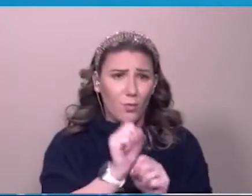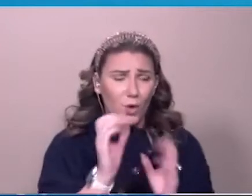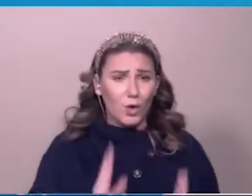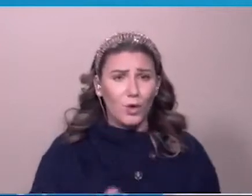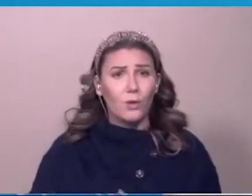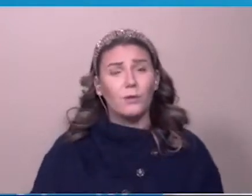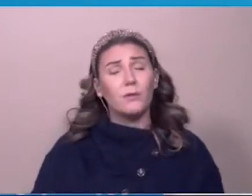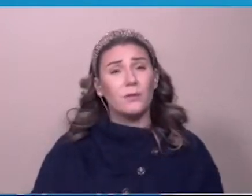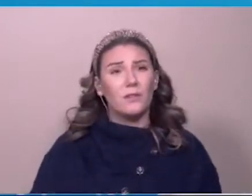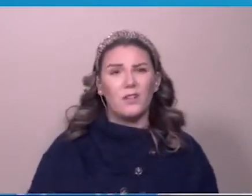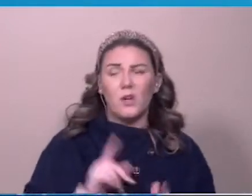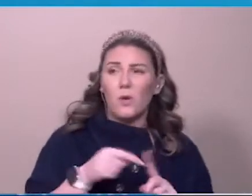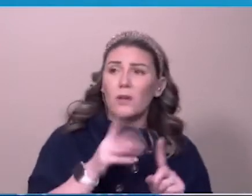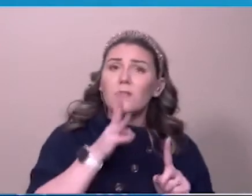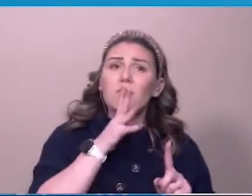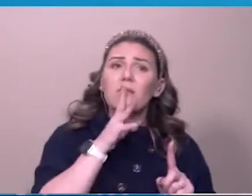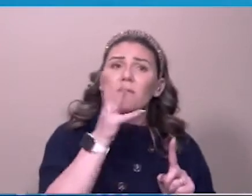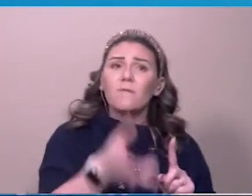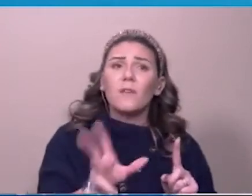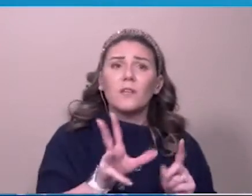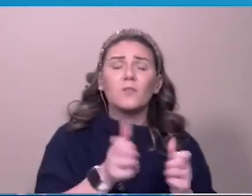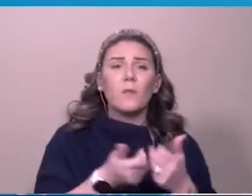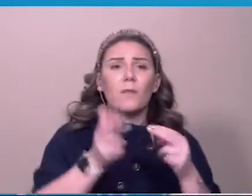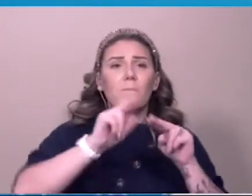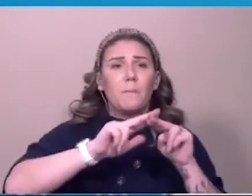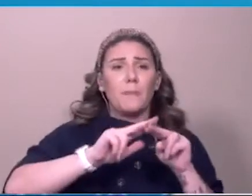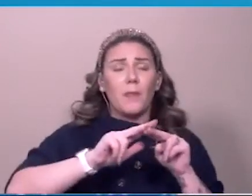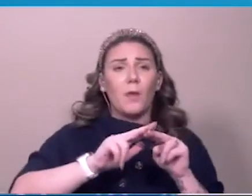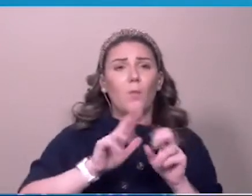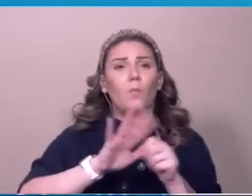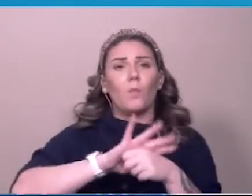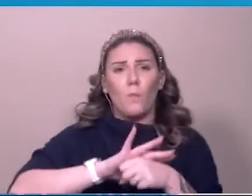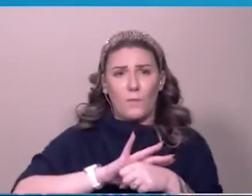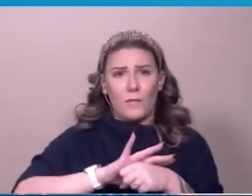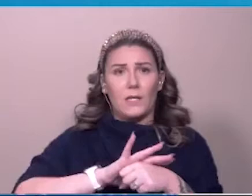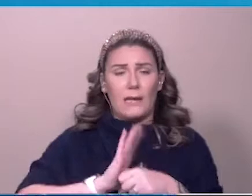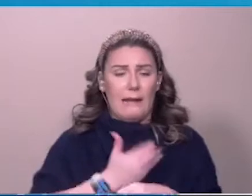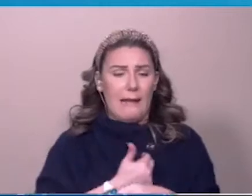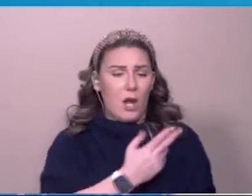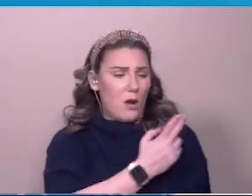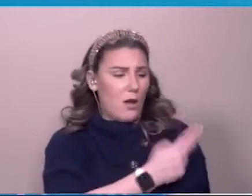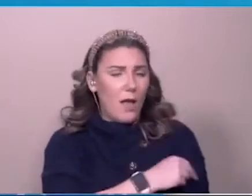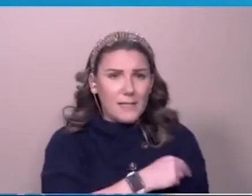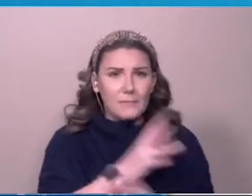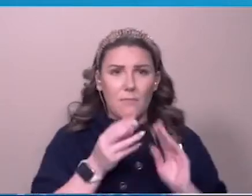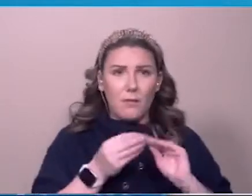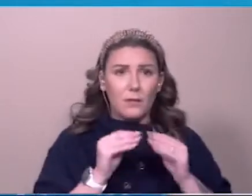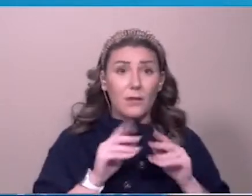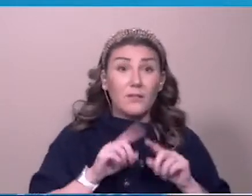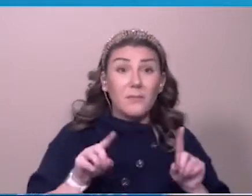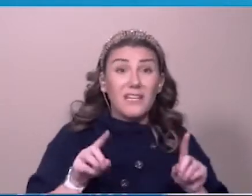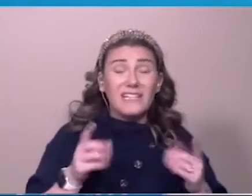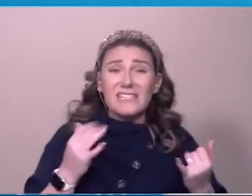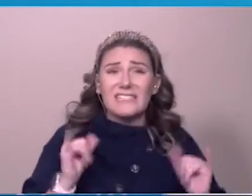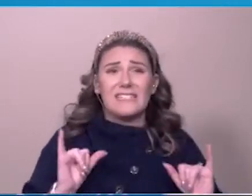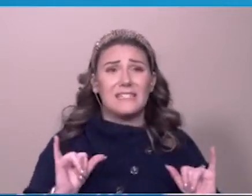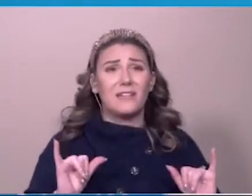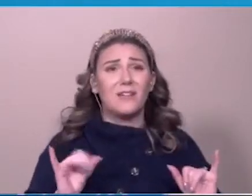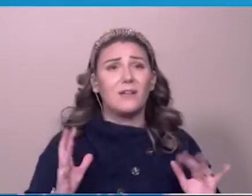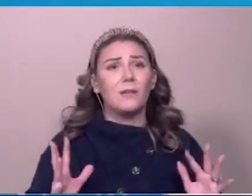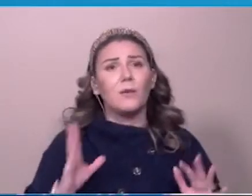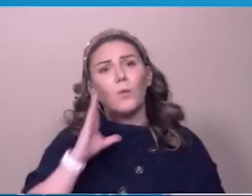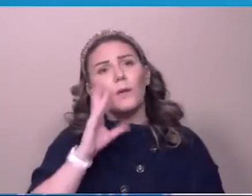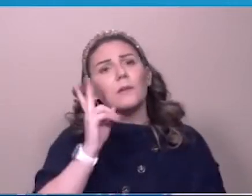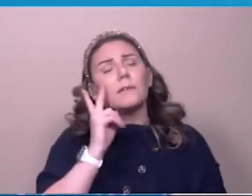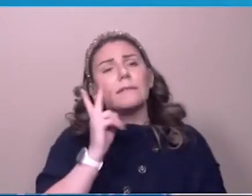are we through the peak? I think we're through the peak of COVID in our hospital census, but I think we're still going to see